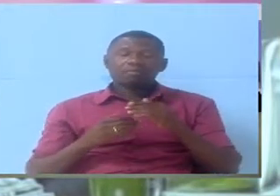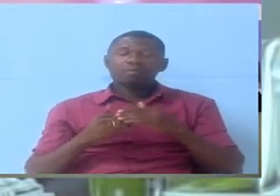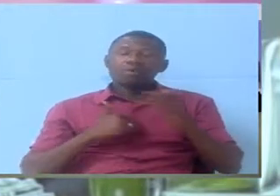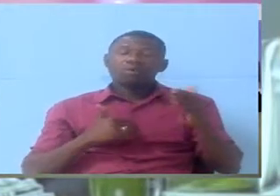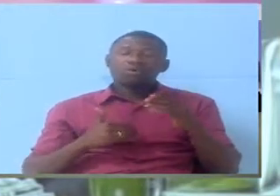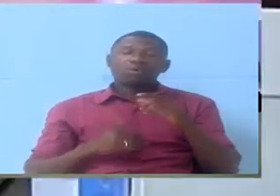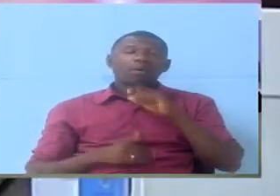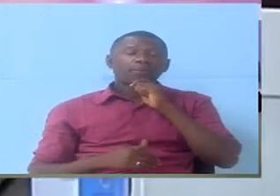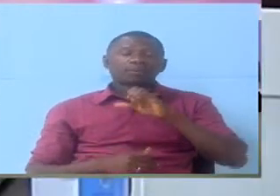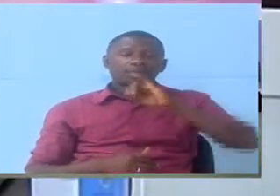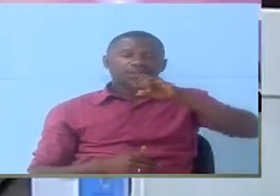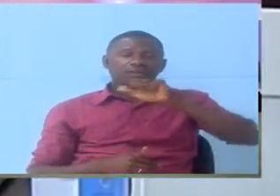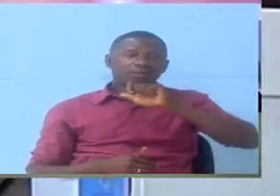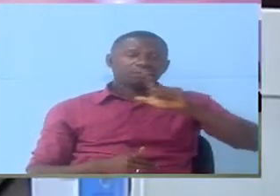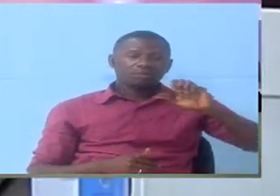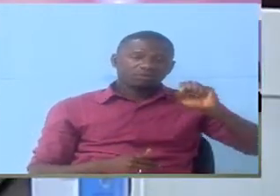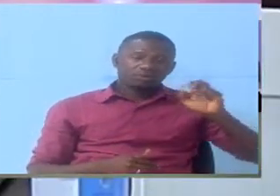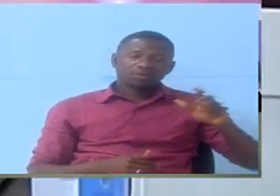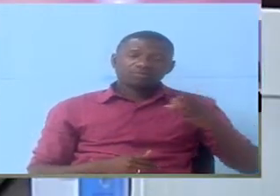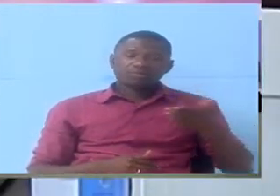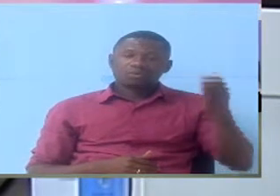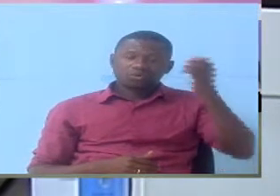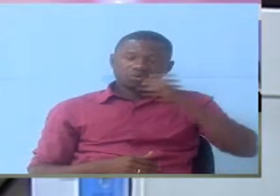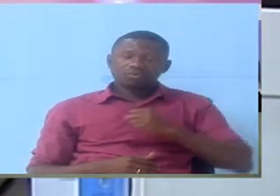coming to testify before the Commission.